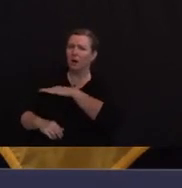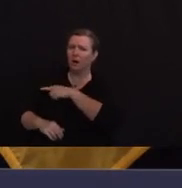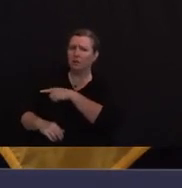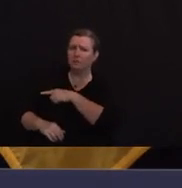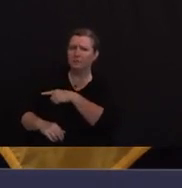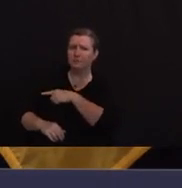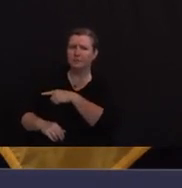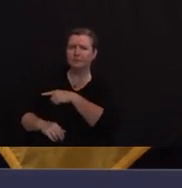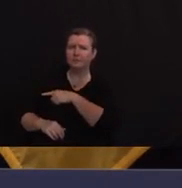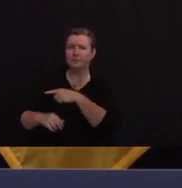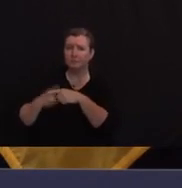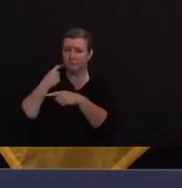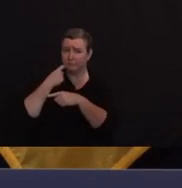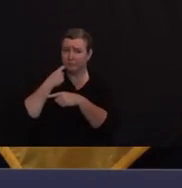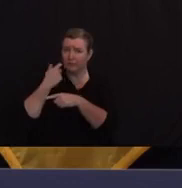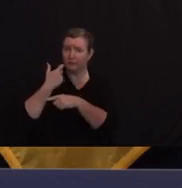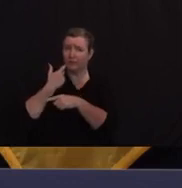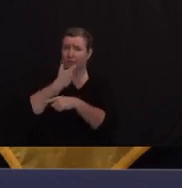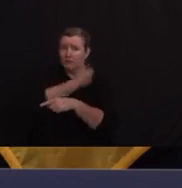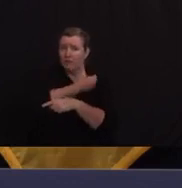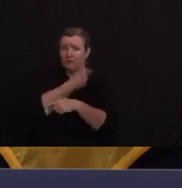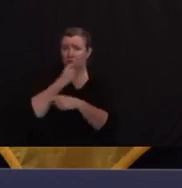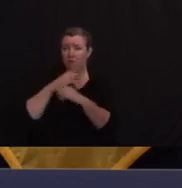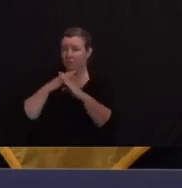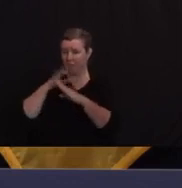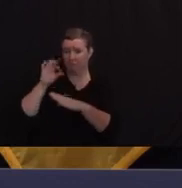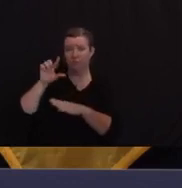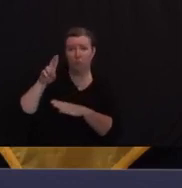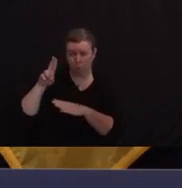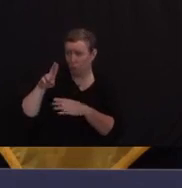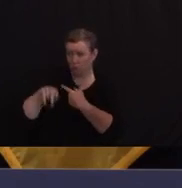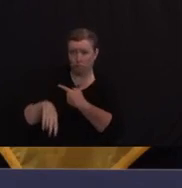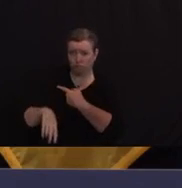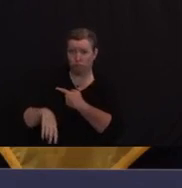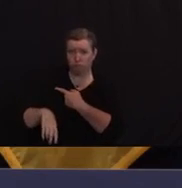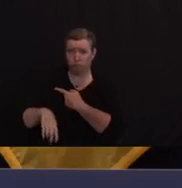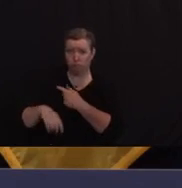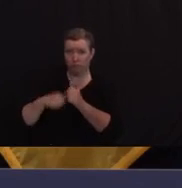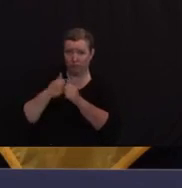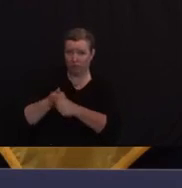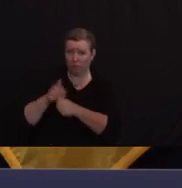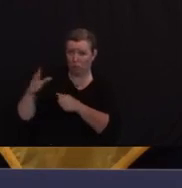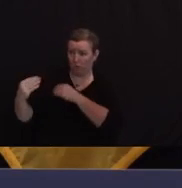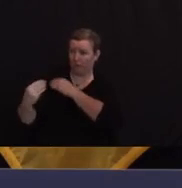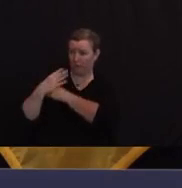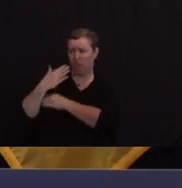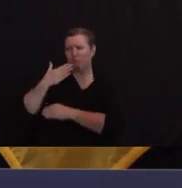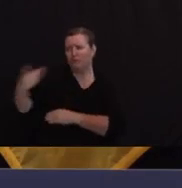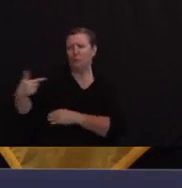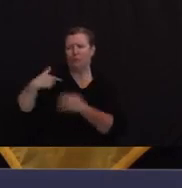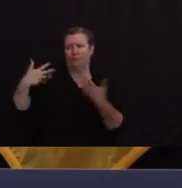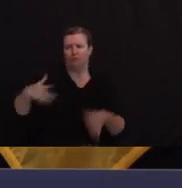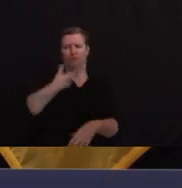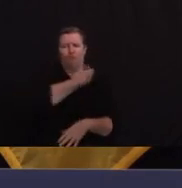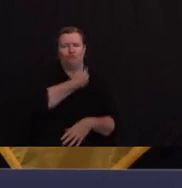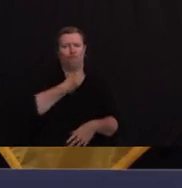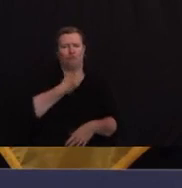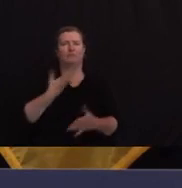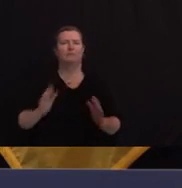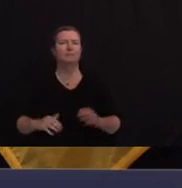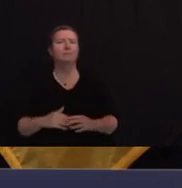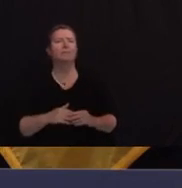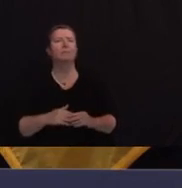so I'm doing what you tell me to do. Secondly, I'm looking at the list